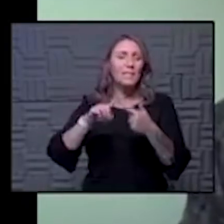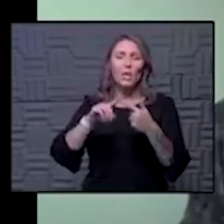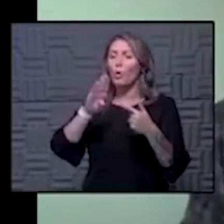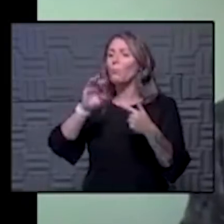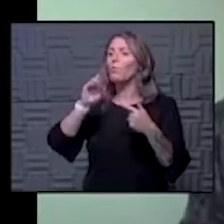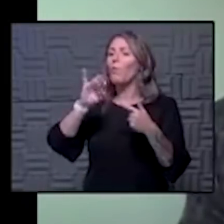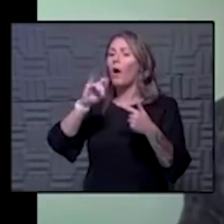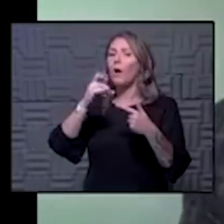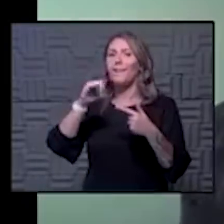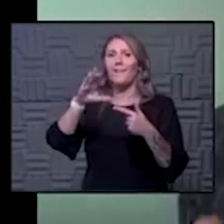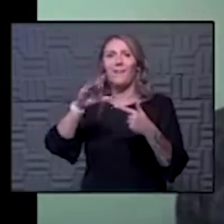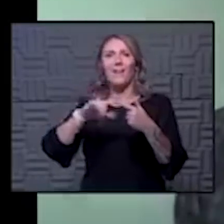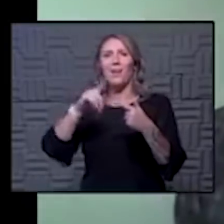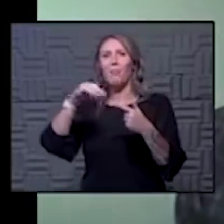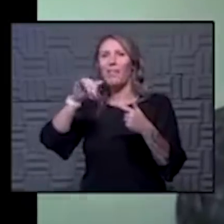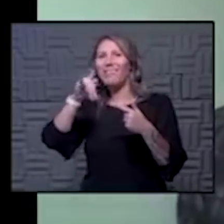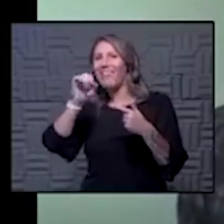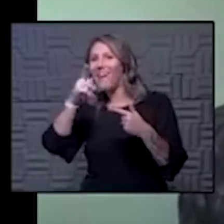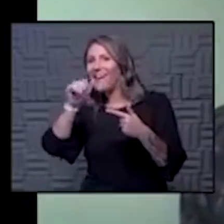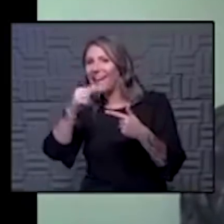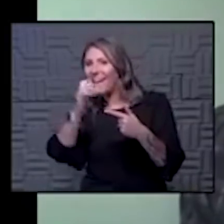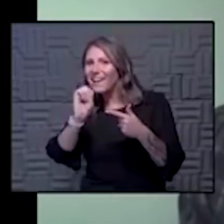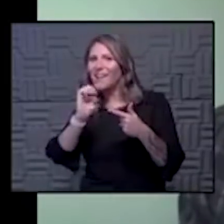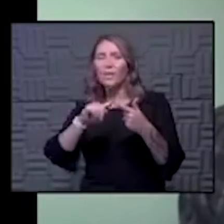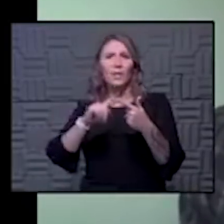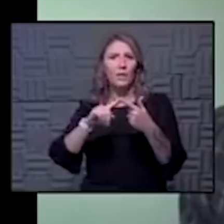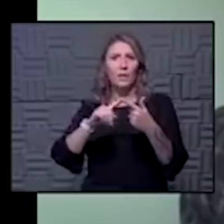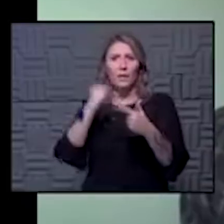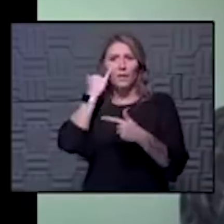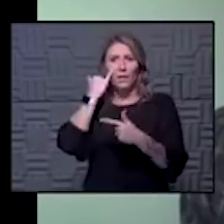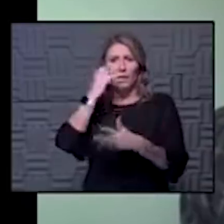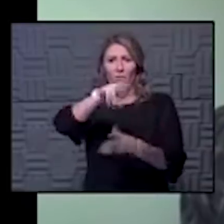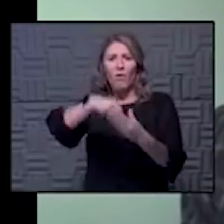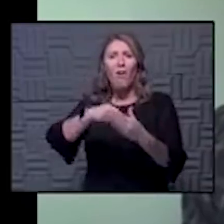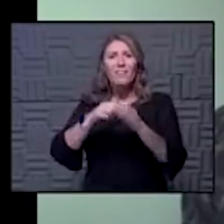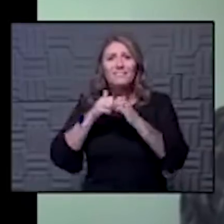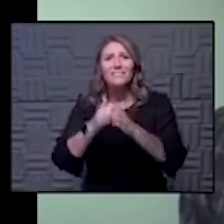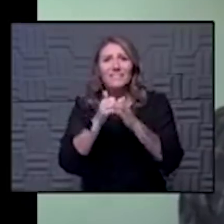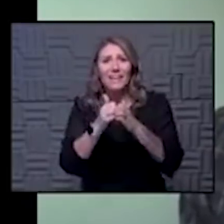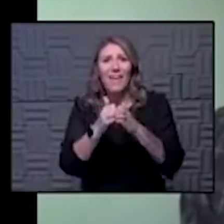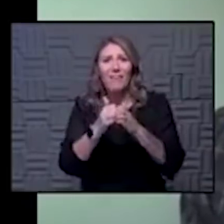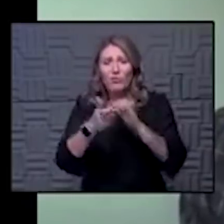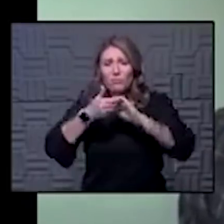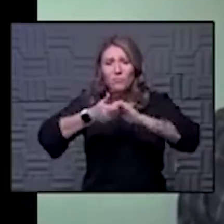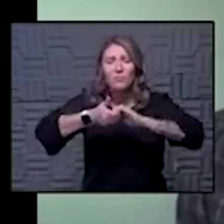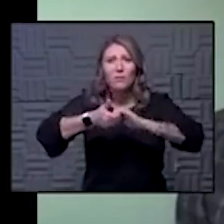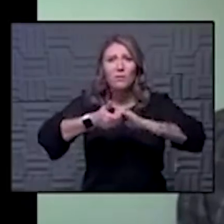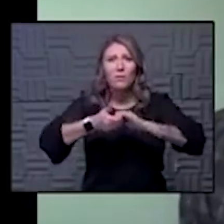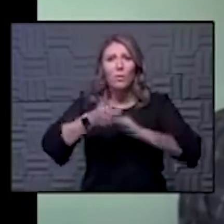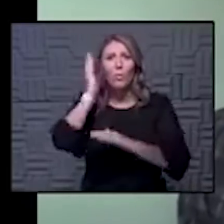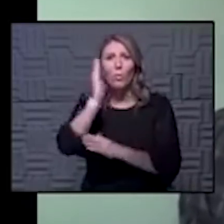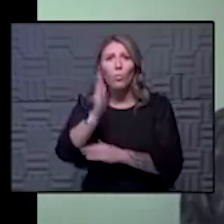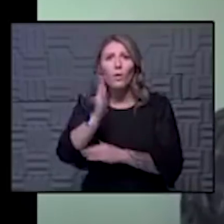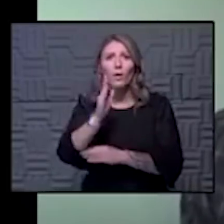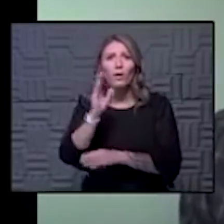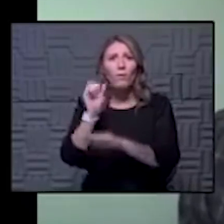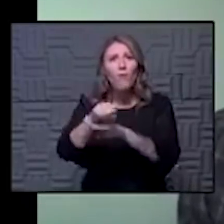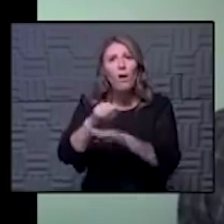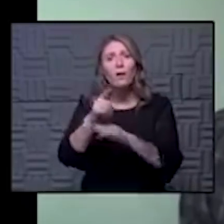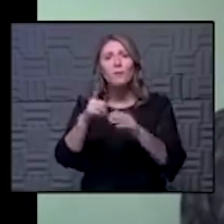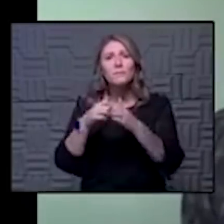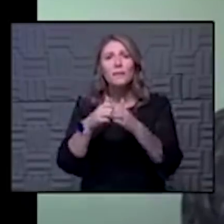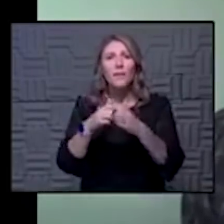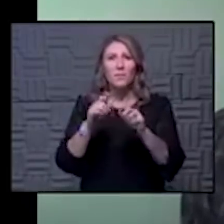other pandemic, if we work together, we can get through it together. If we decide we're each our own